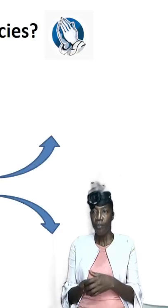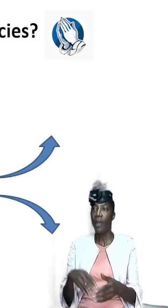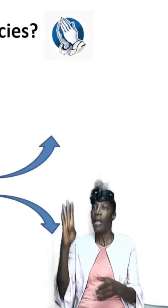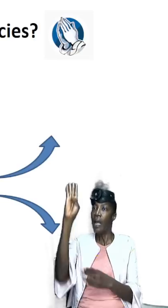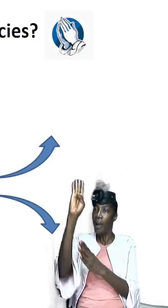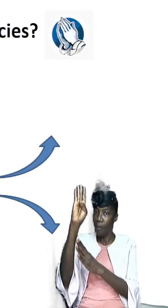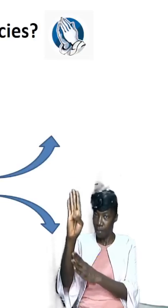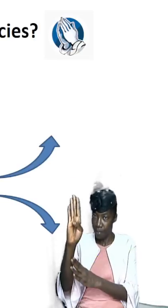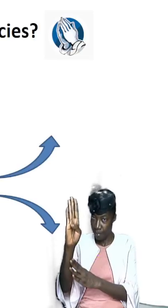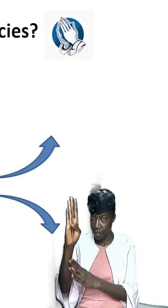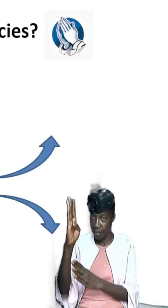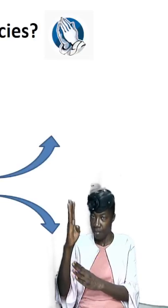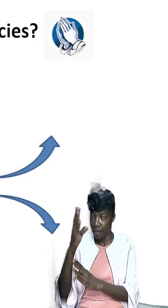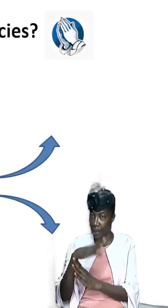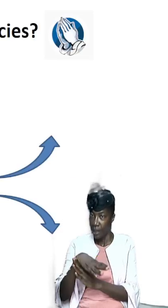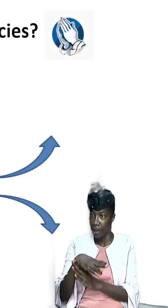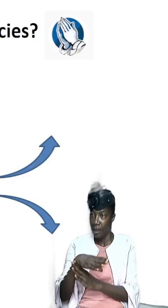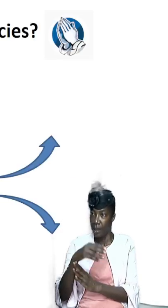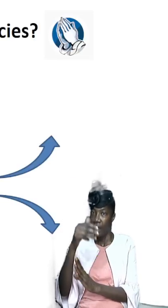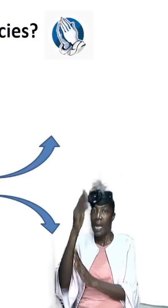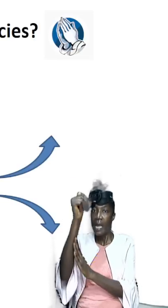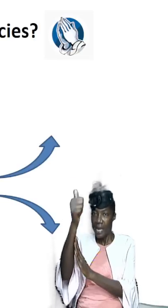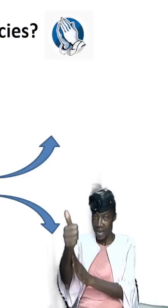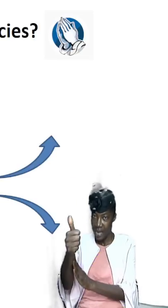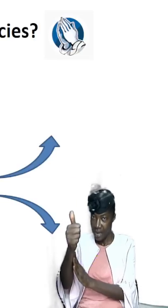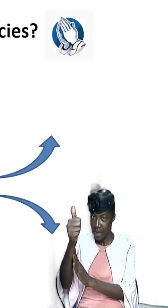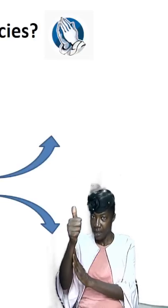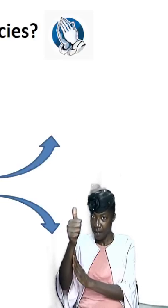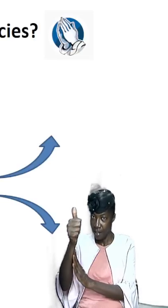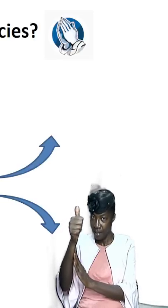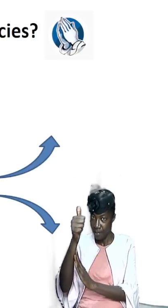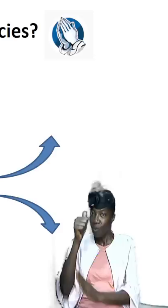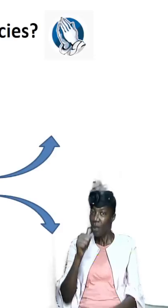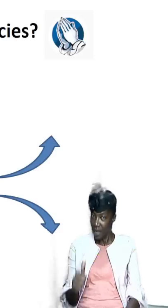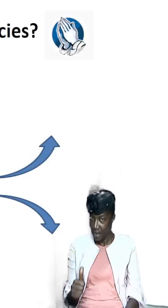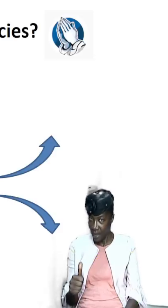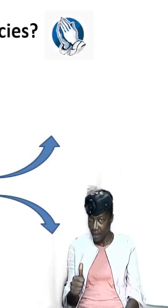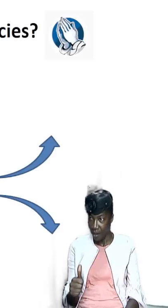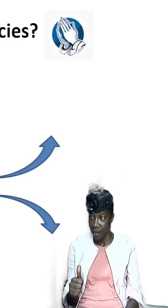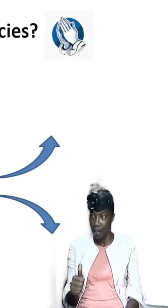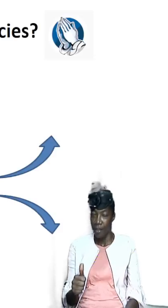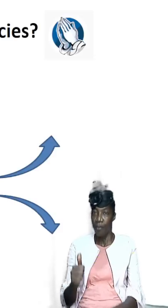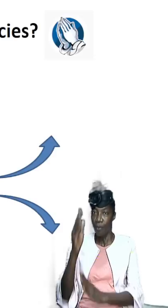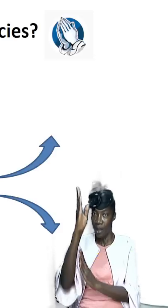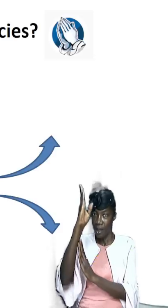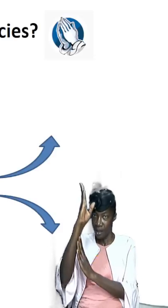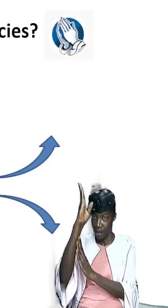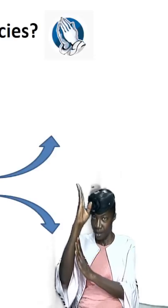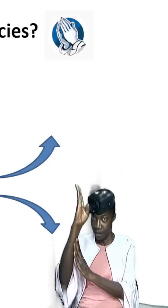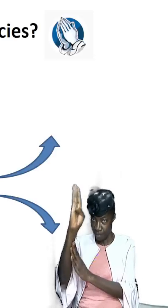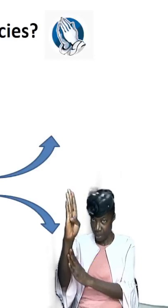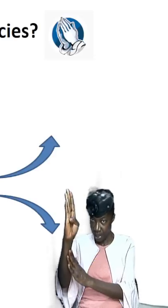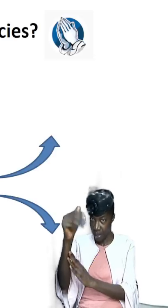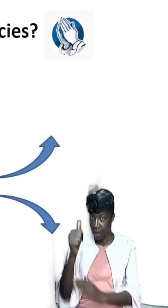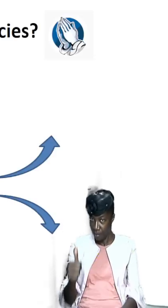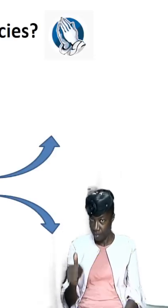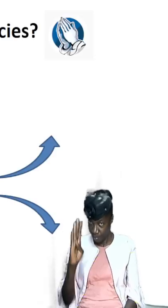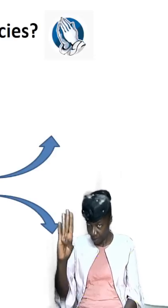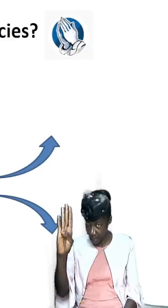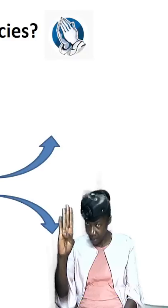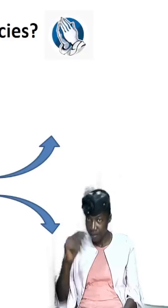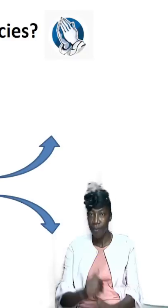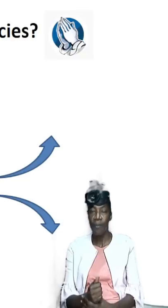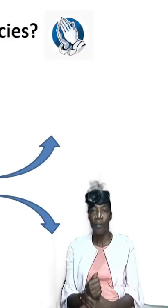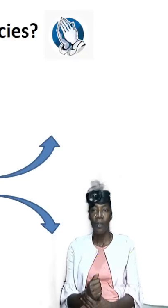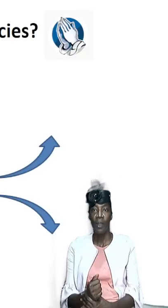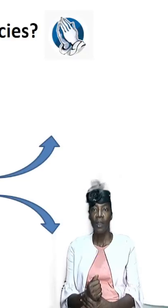little B move, see the arrows pointing to some corner of the earth, and let us say that group goes there. Let us say big A